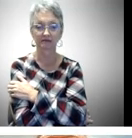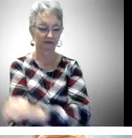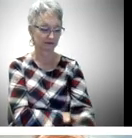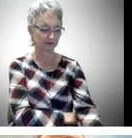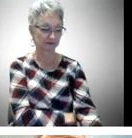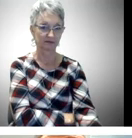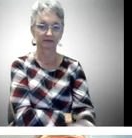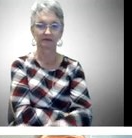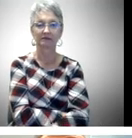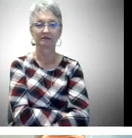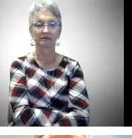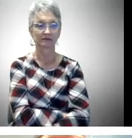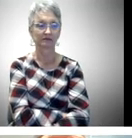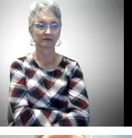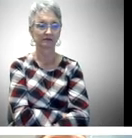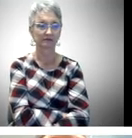slide.